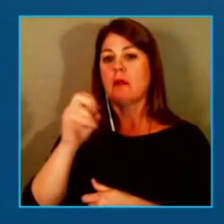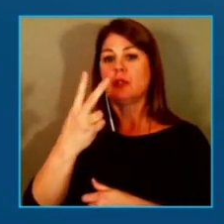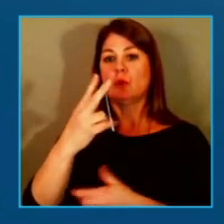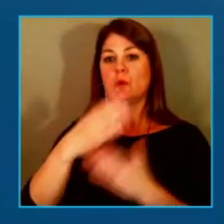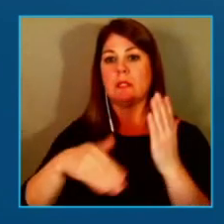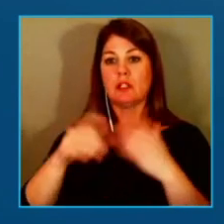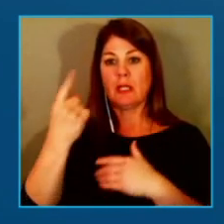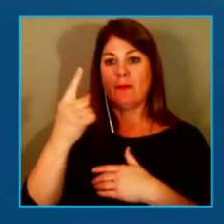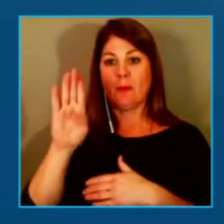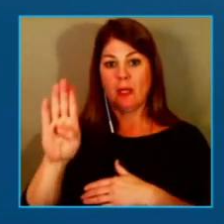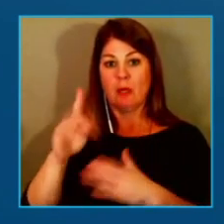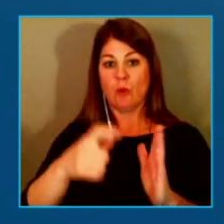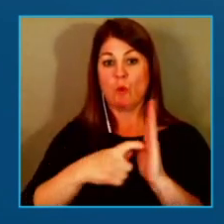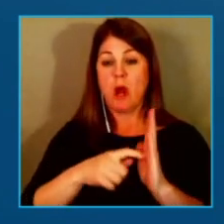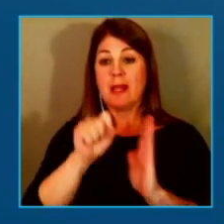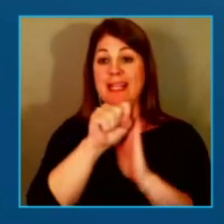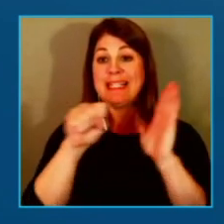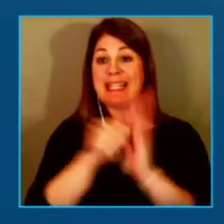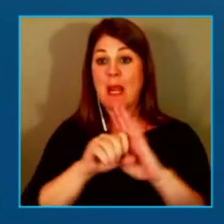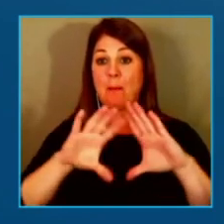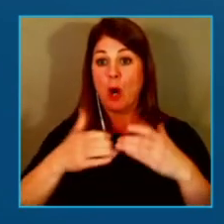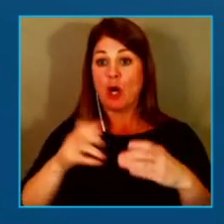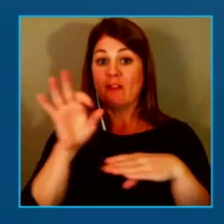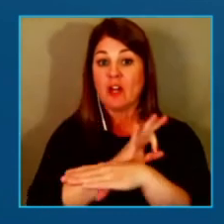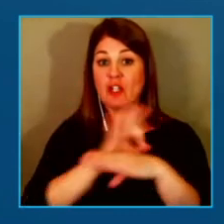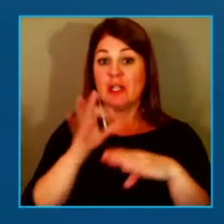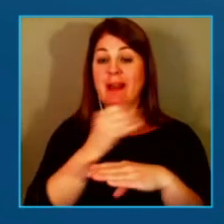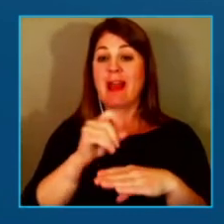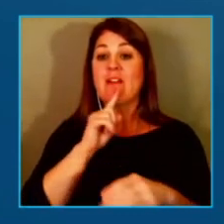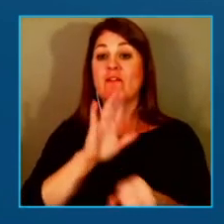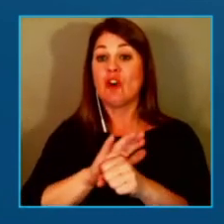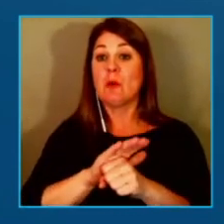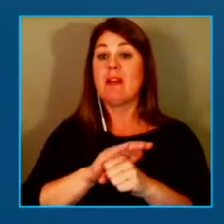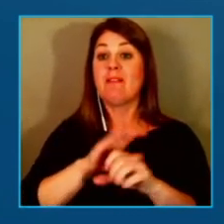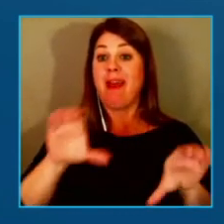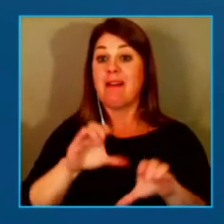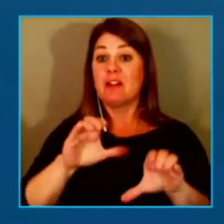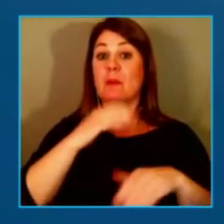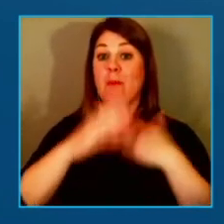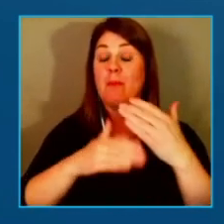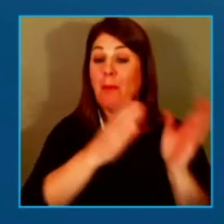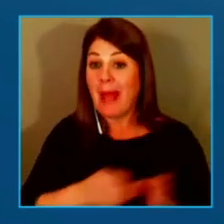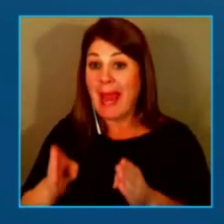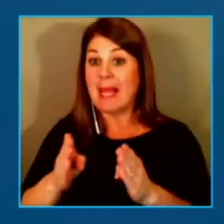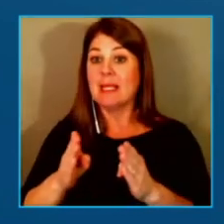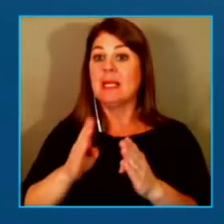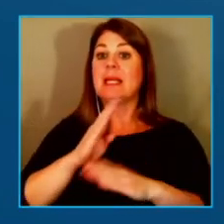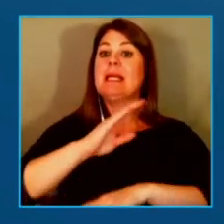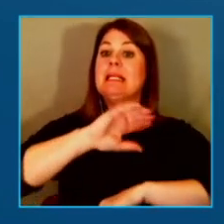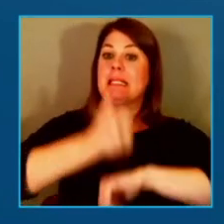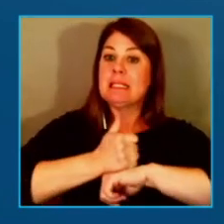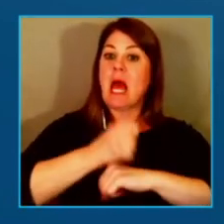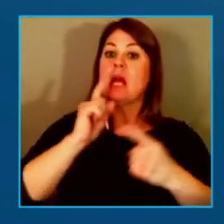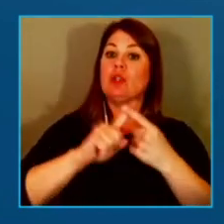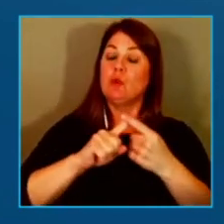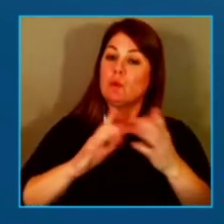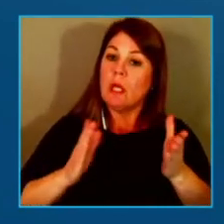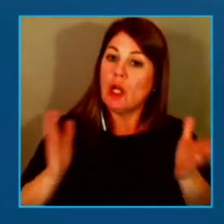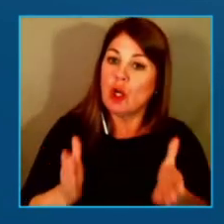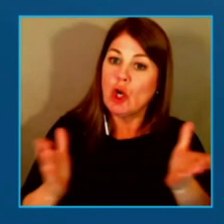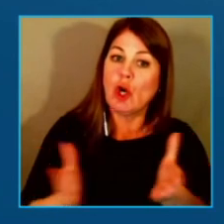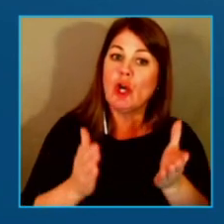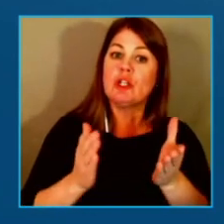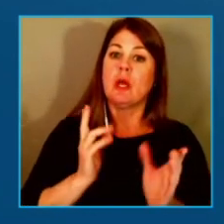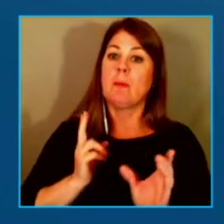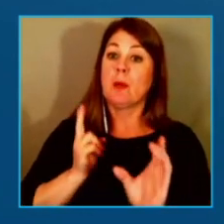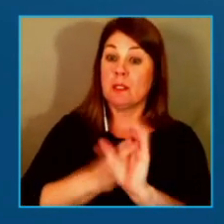party be functioning and have an affirmative action plan that is designed to encourage the